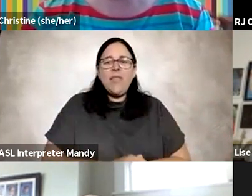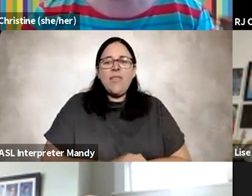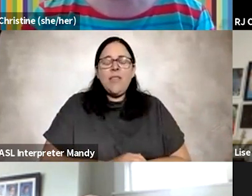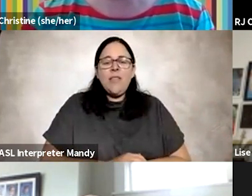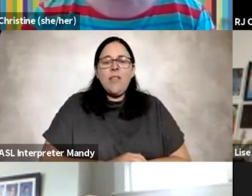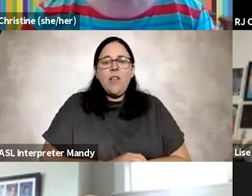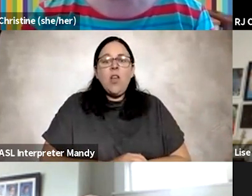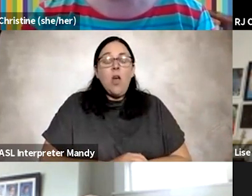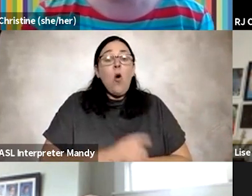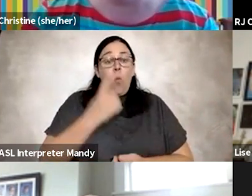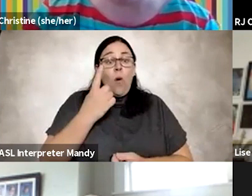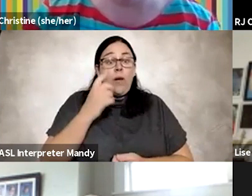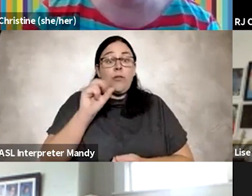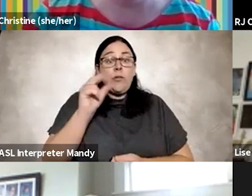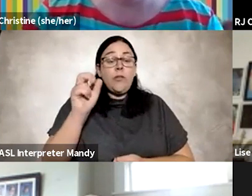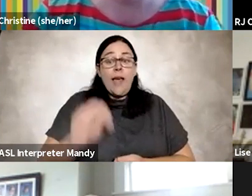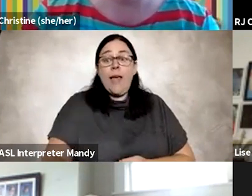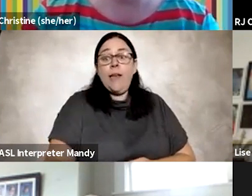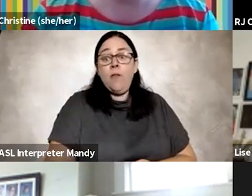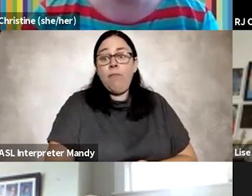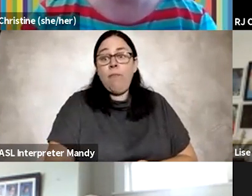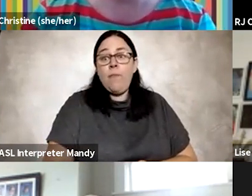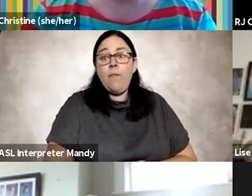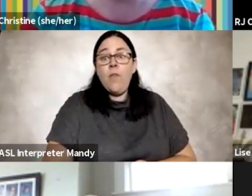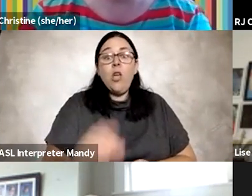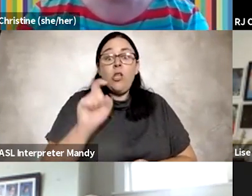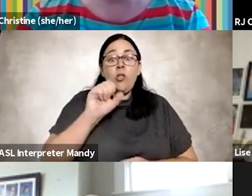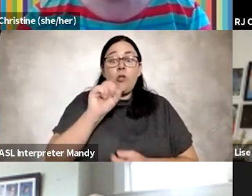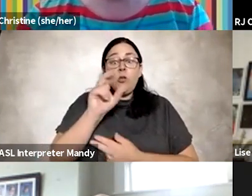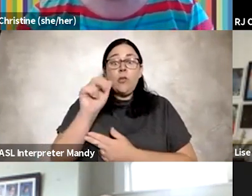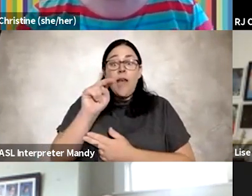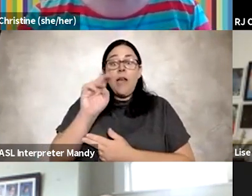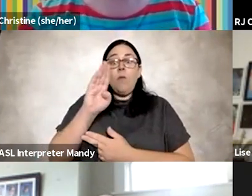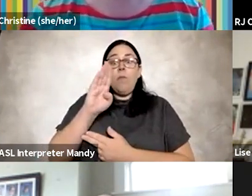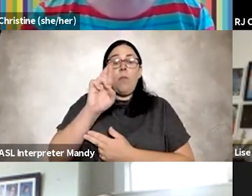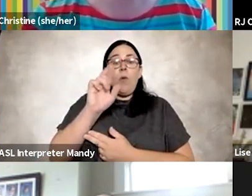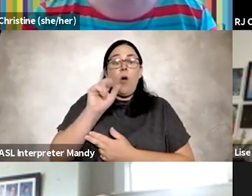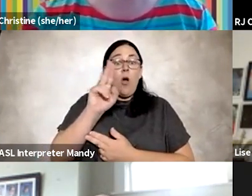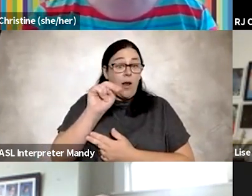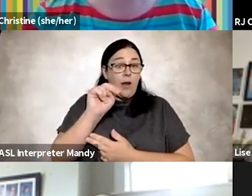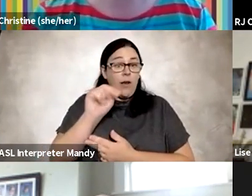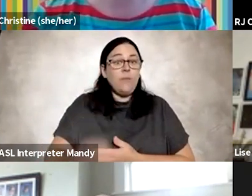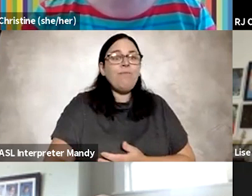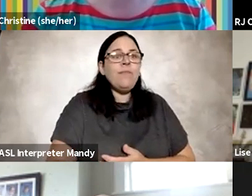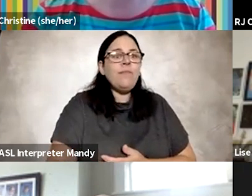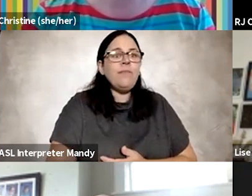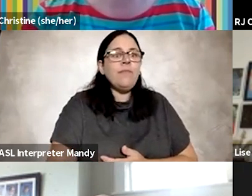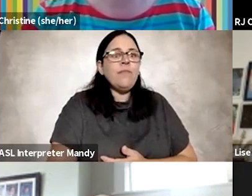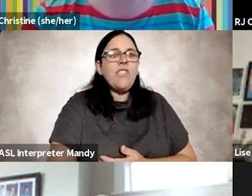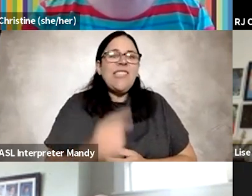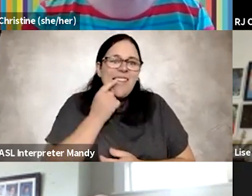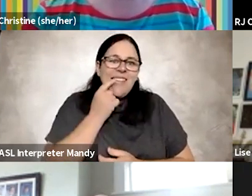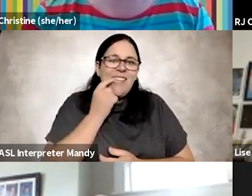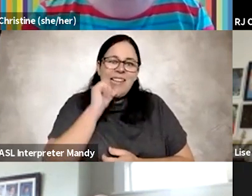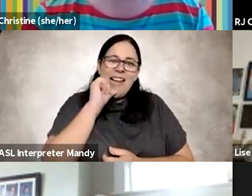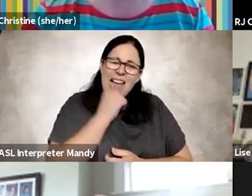Suzanne Braun, one of our amazing Creative Mornings partners, here with us today, but Suzanne has a bad a toothache, so she sends